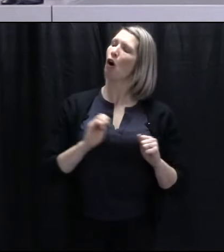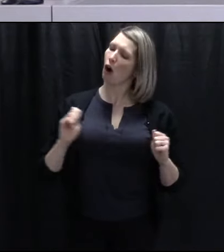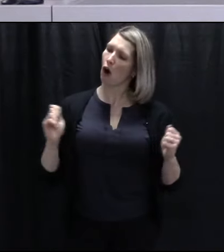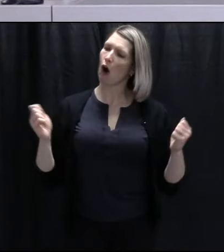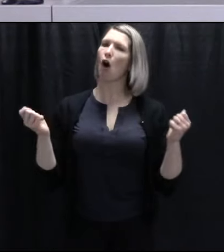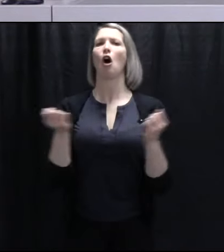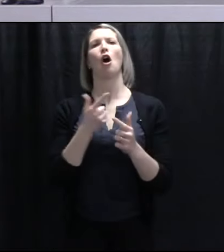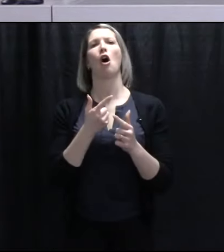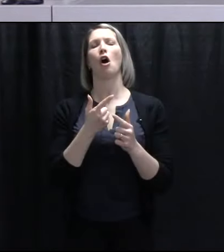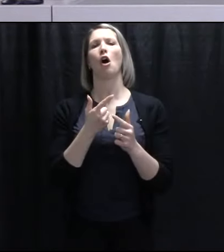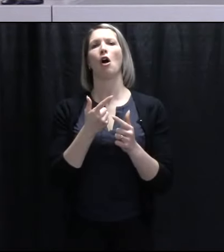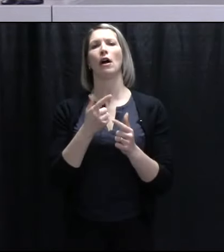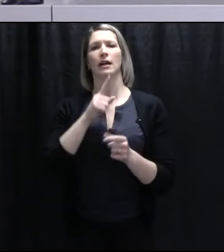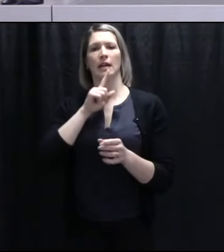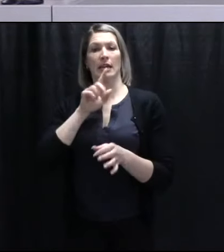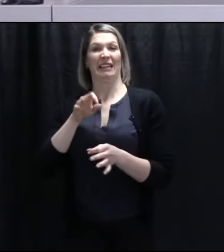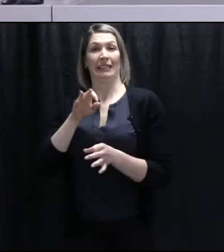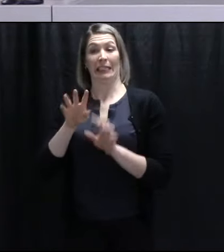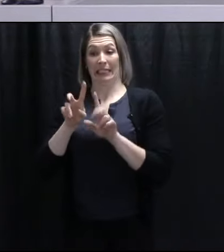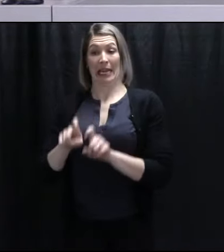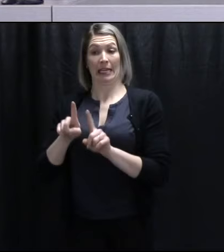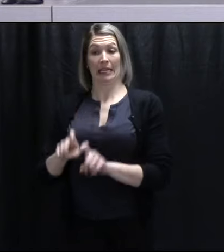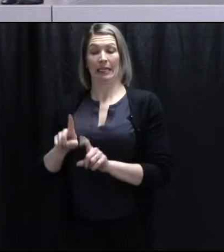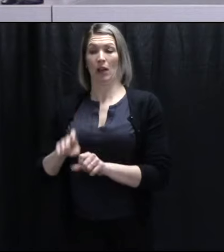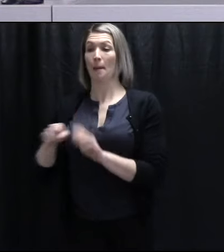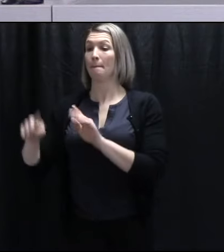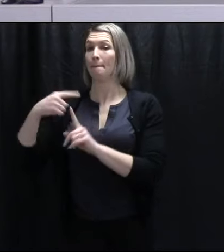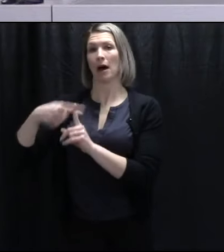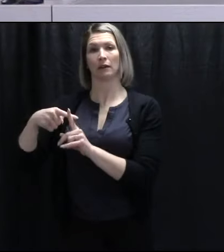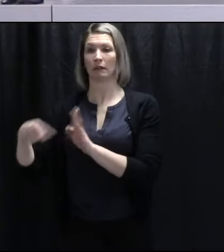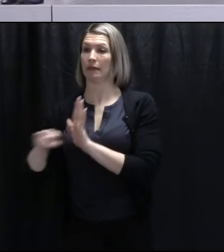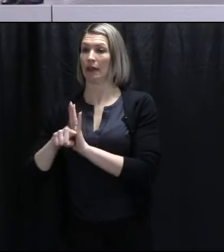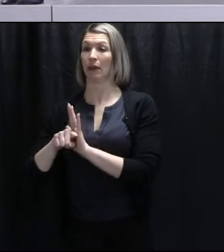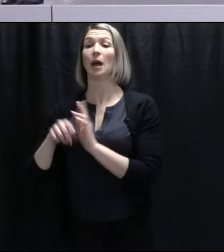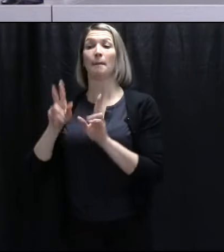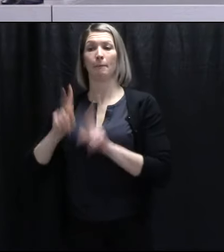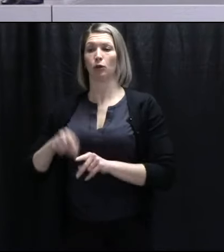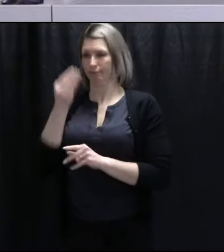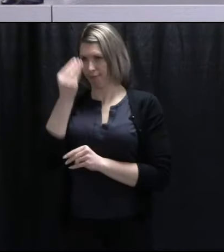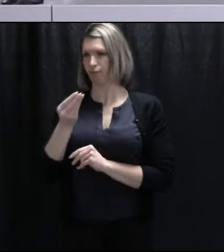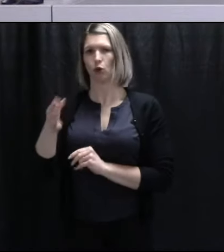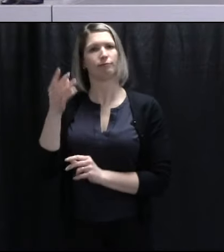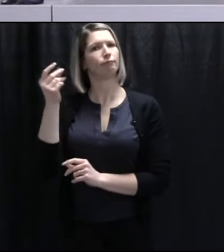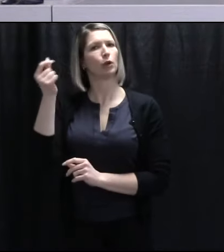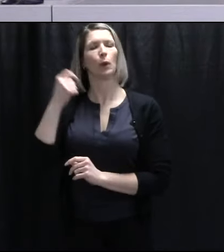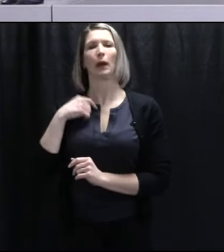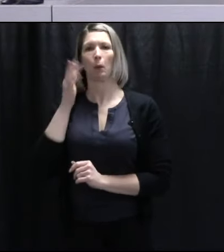positive or negative, and the results are confirmed when they're issued. Perfect.